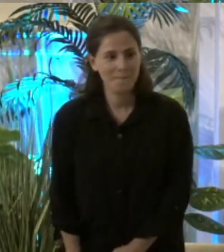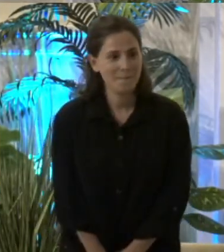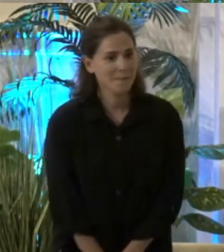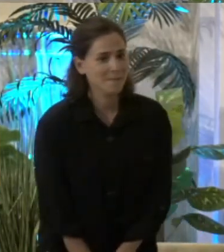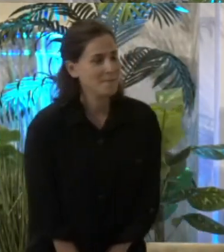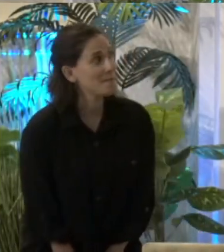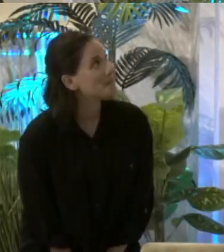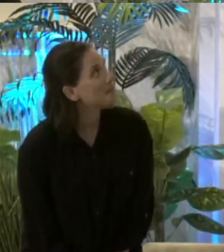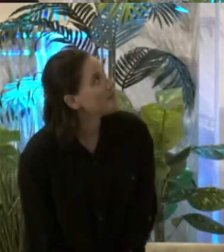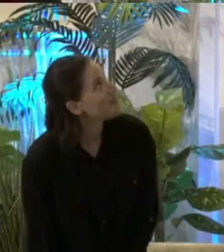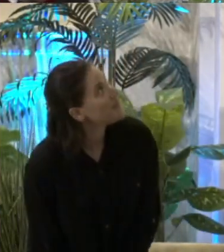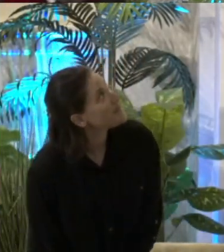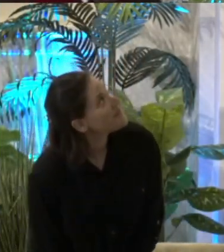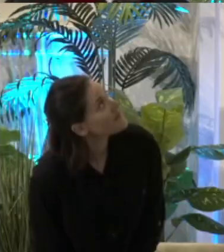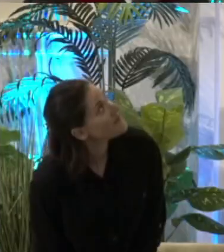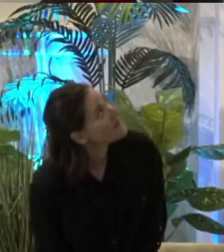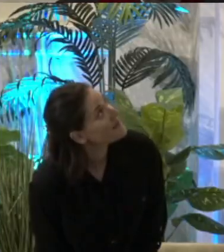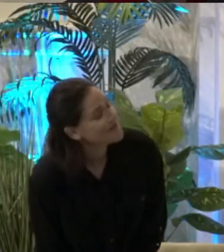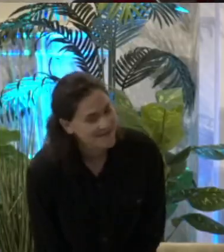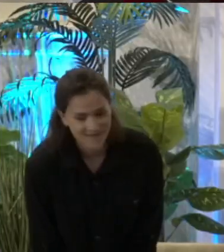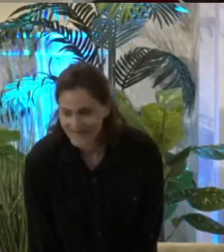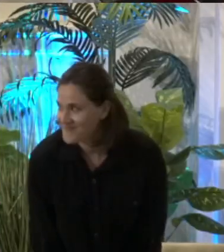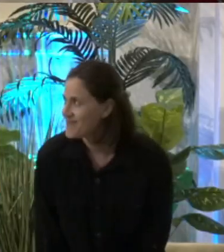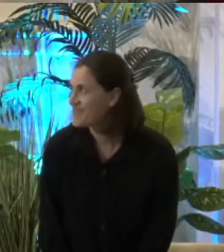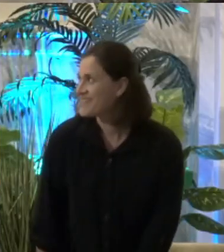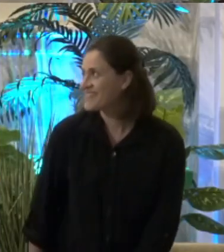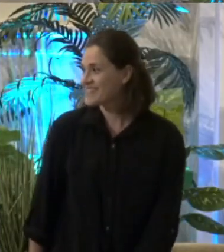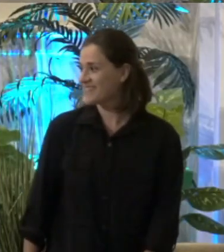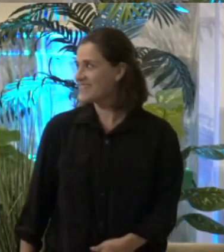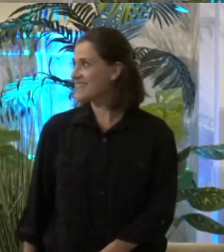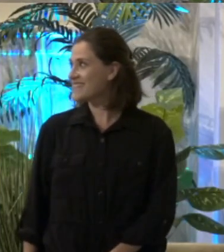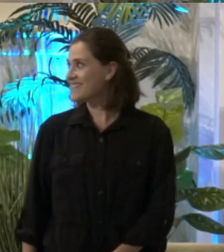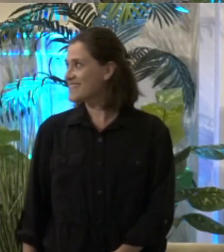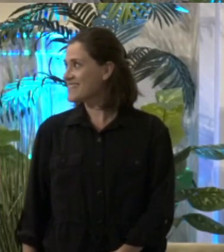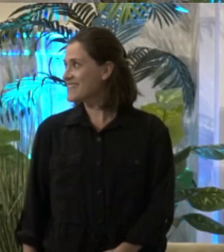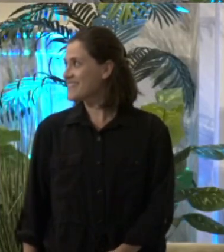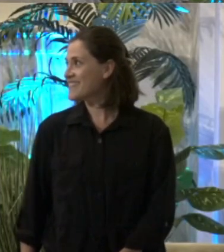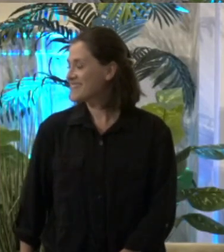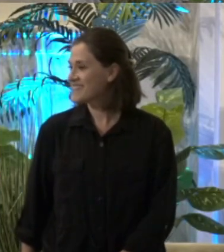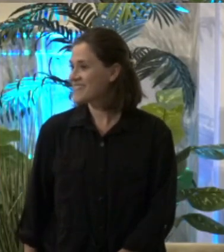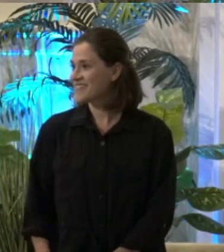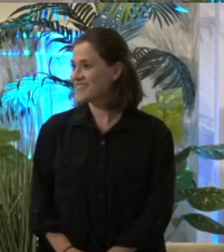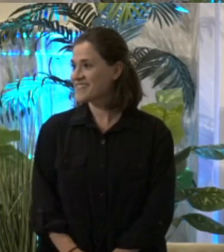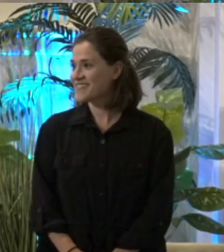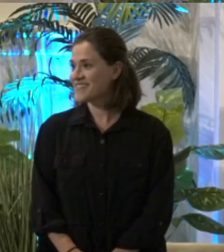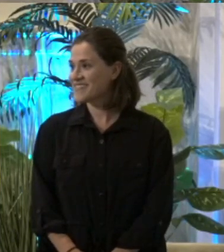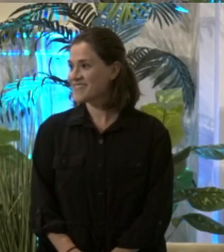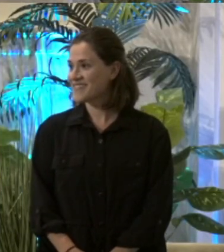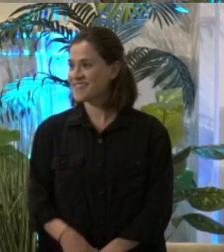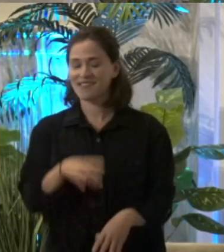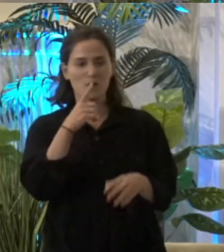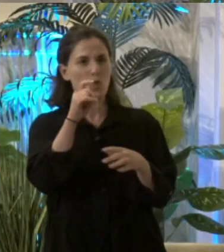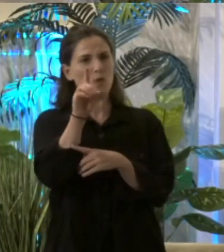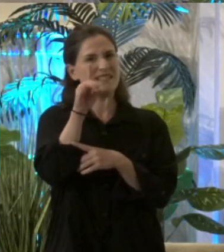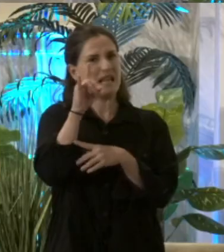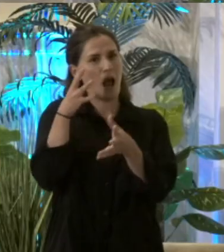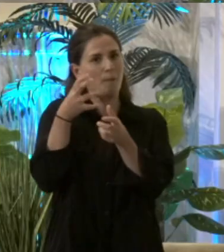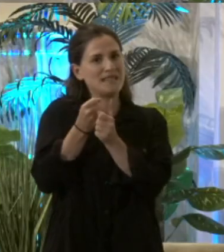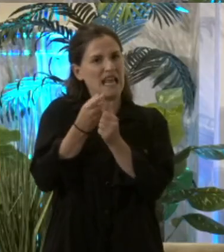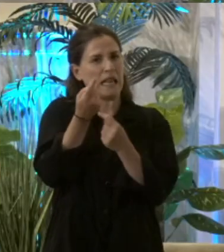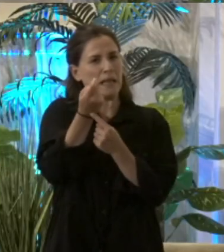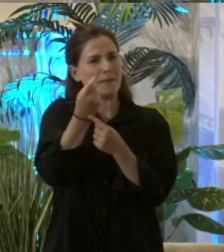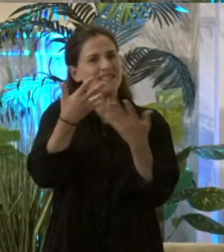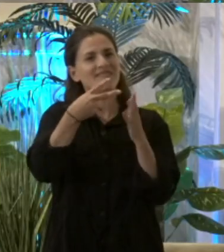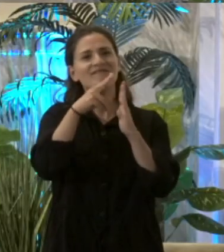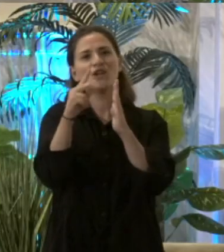We created this originally for his 25th anniversary, and but we updated it a little bit for today. And this is just